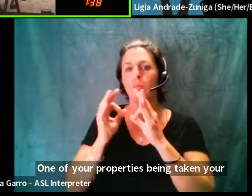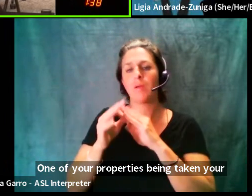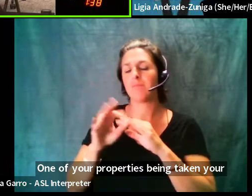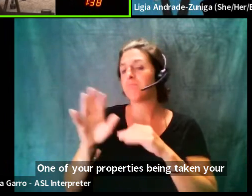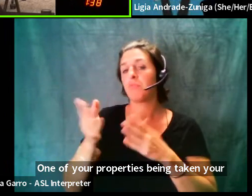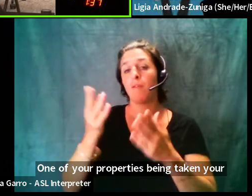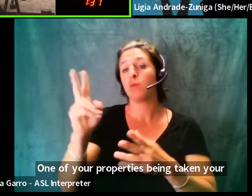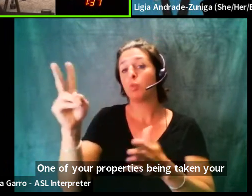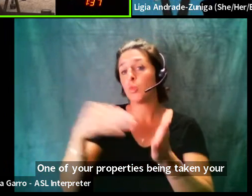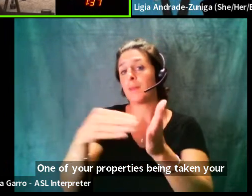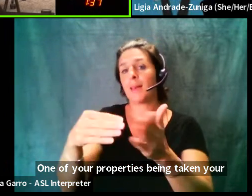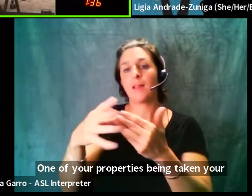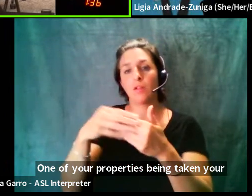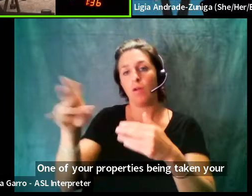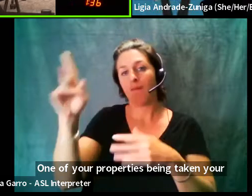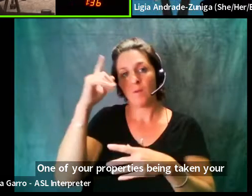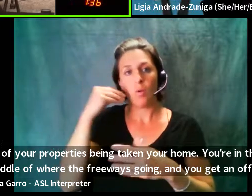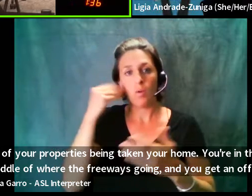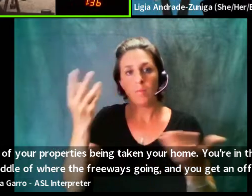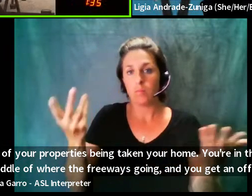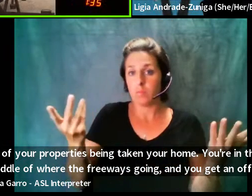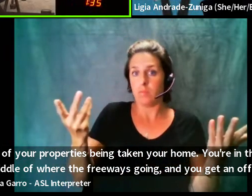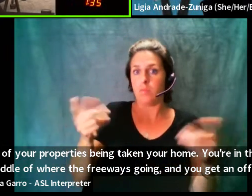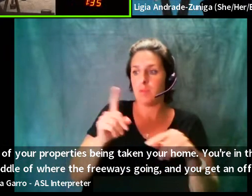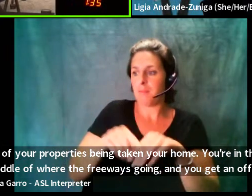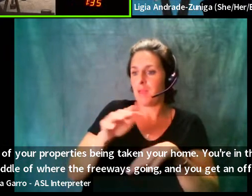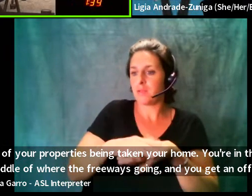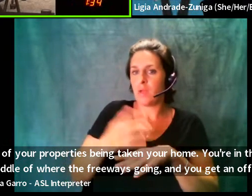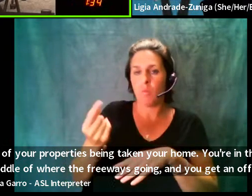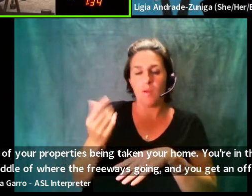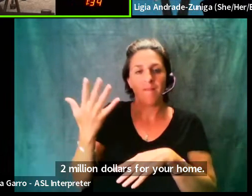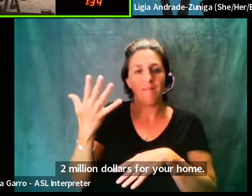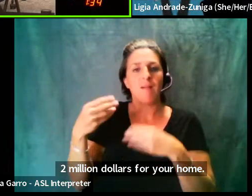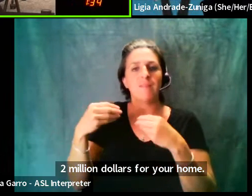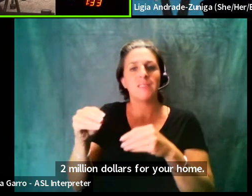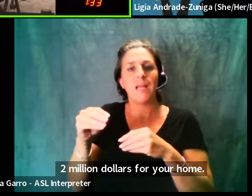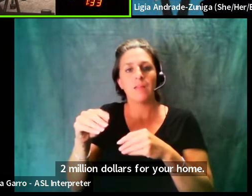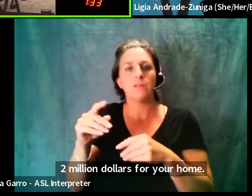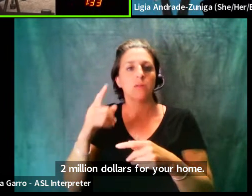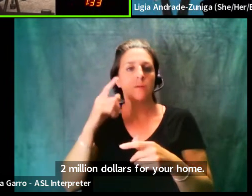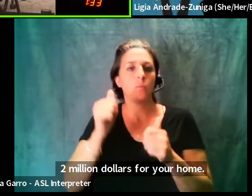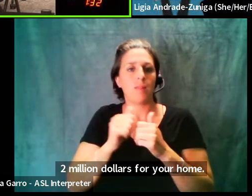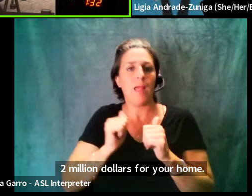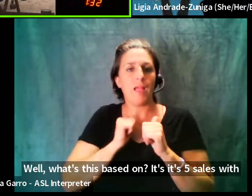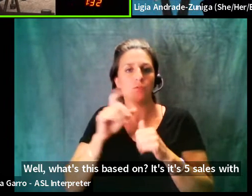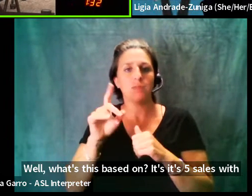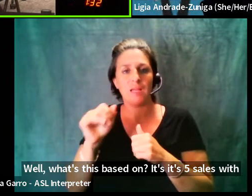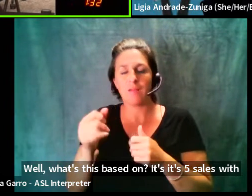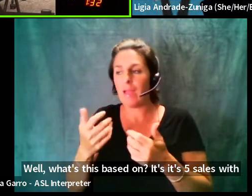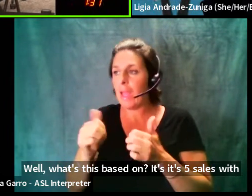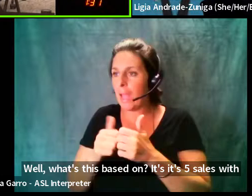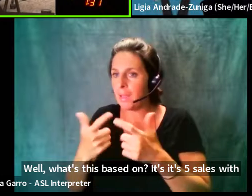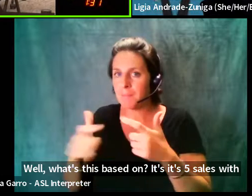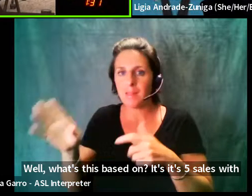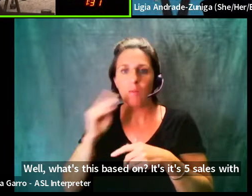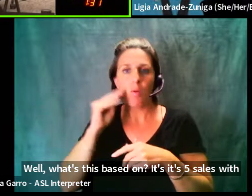million for your home. Well, what's this based on? It's 5 sales with addresses and dates. Well, how big were those homes? How big were the lots? Were